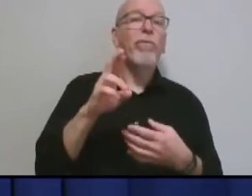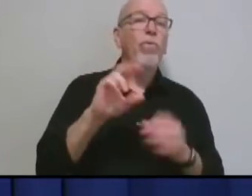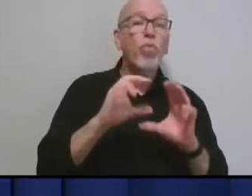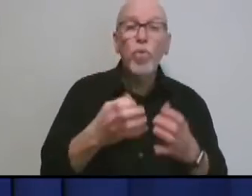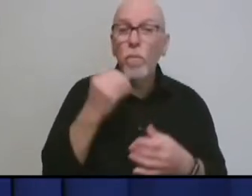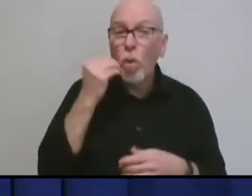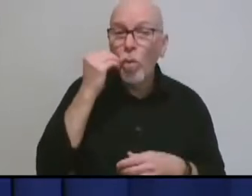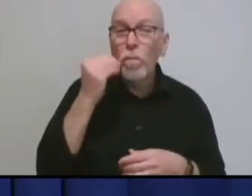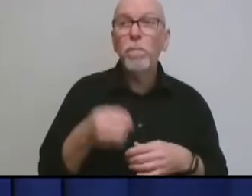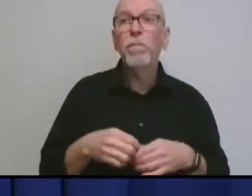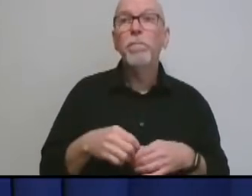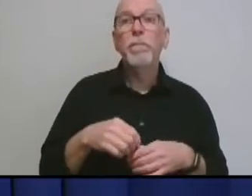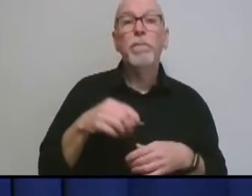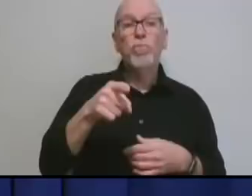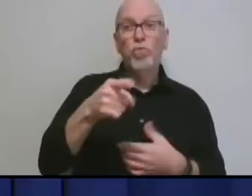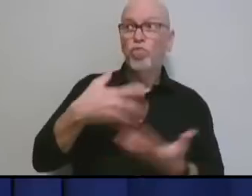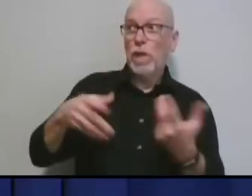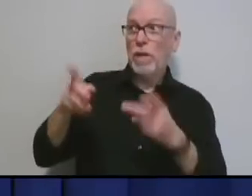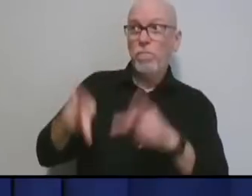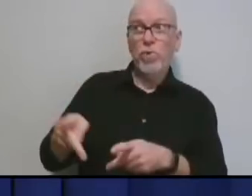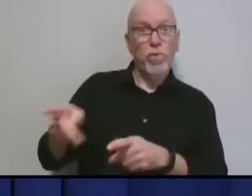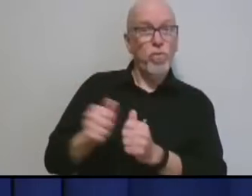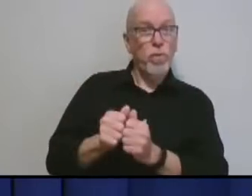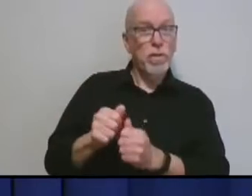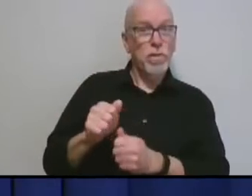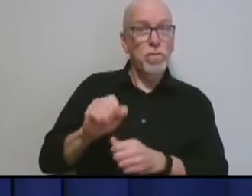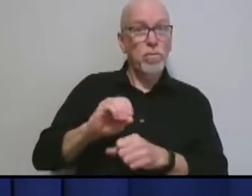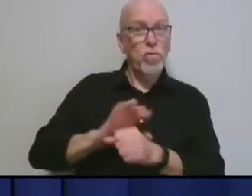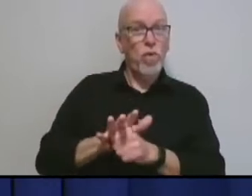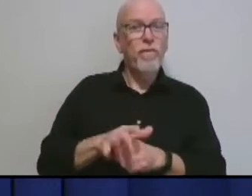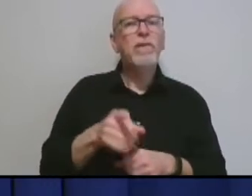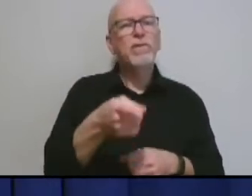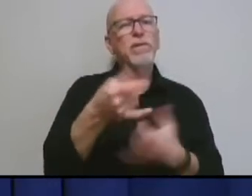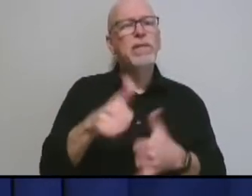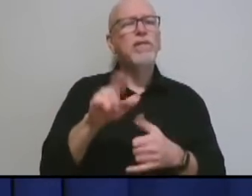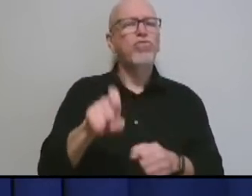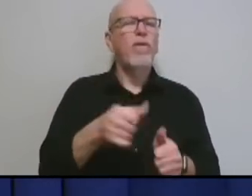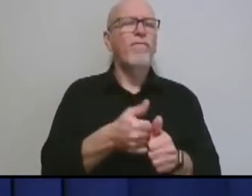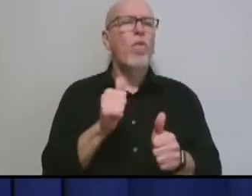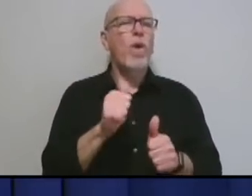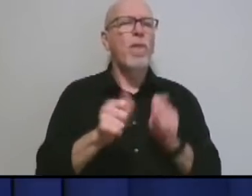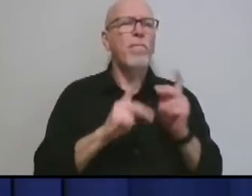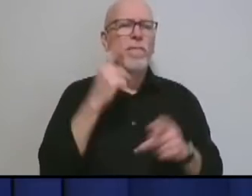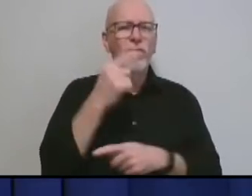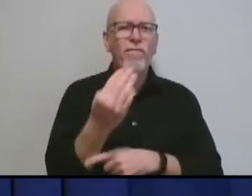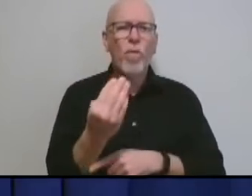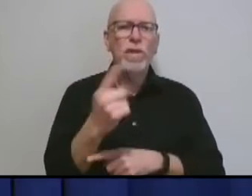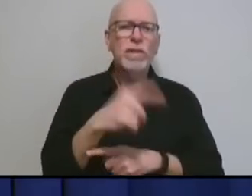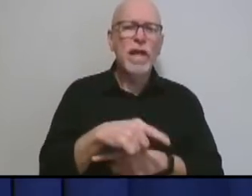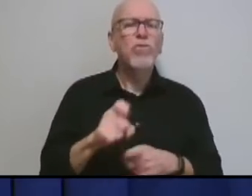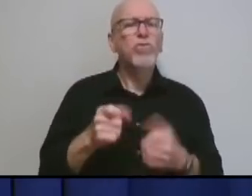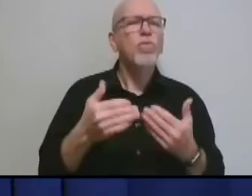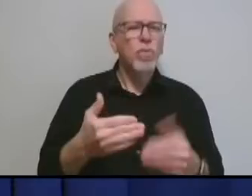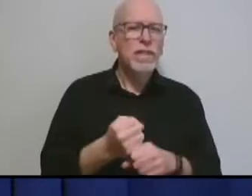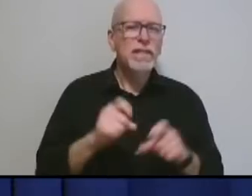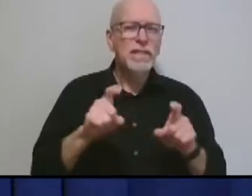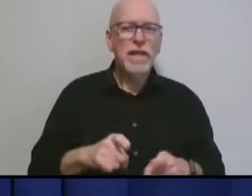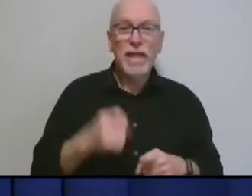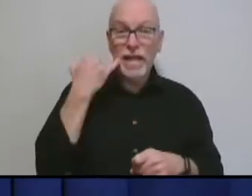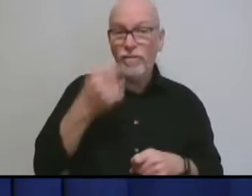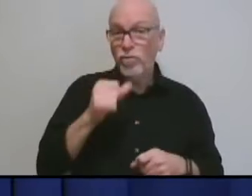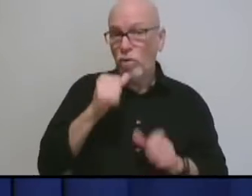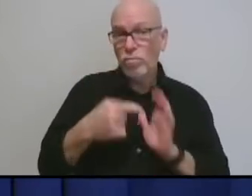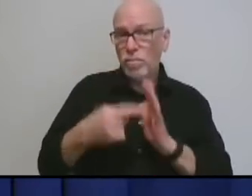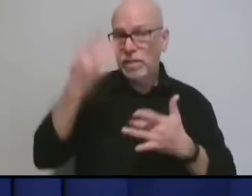around someone who has had COVID-19, you should still stay away from others for 14 days and get tested, even if you don't have